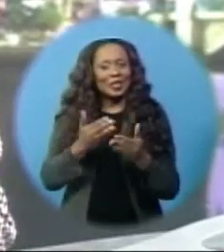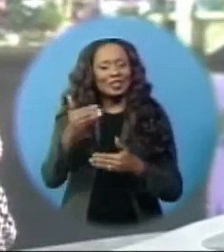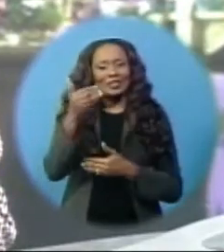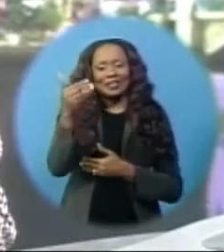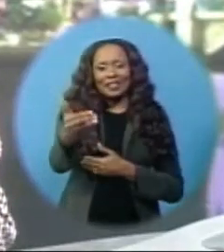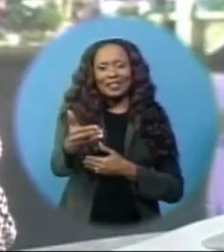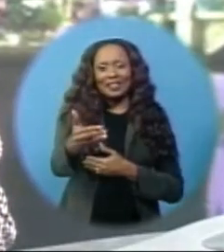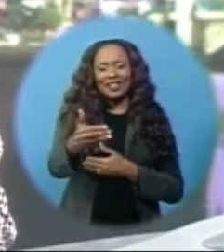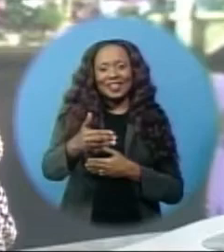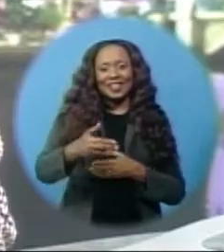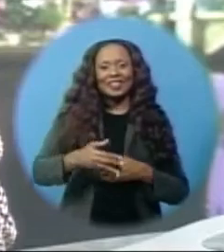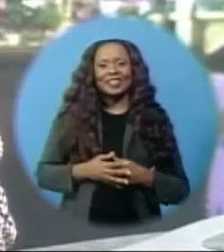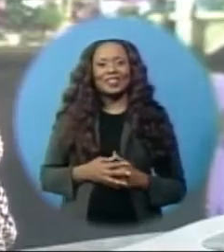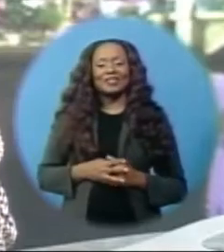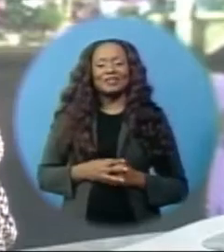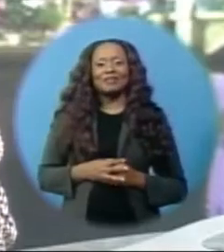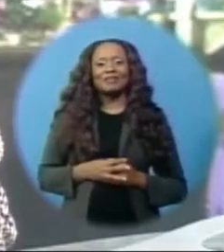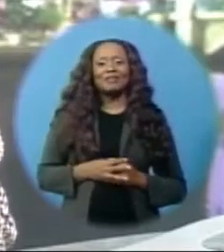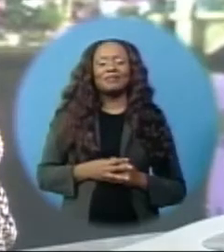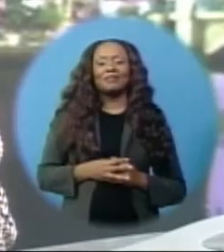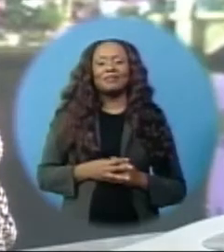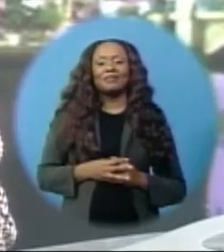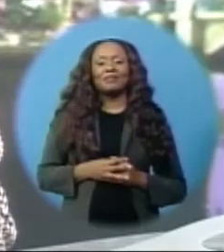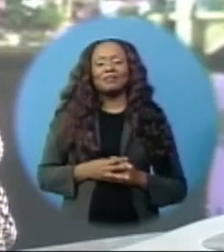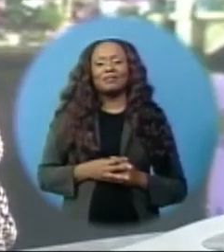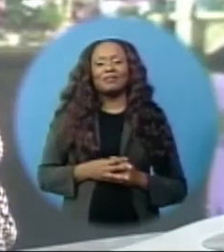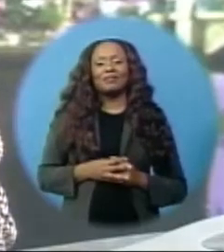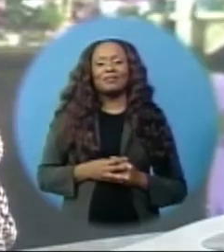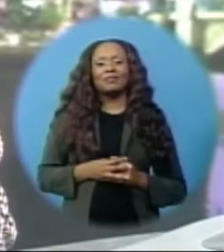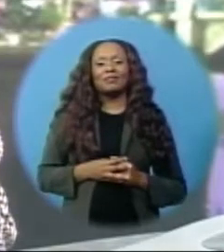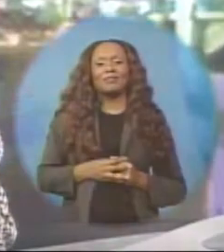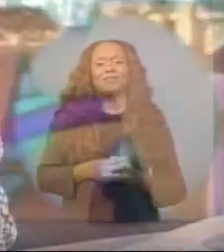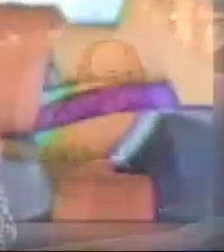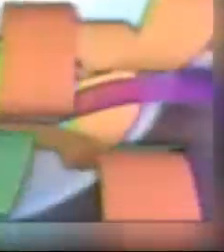more news, sports, and the weather. Stay with us.